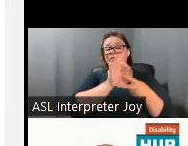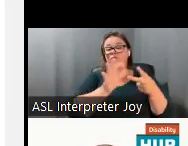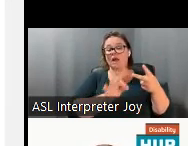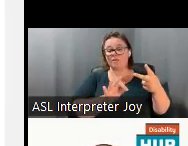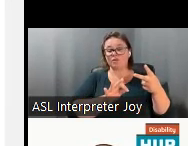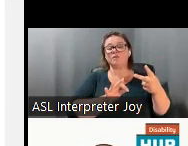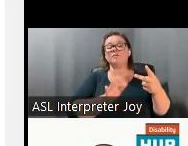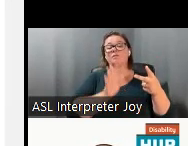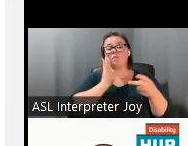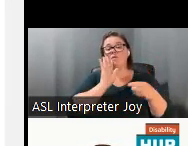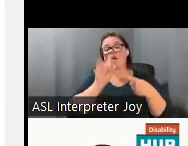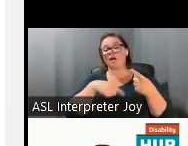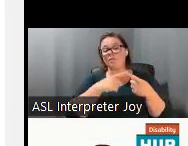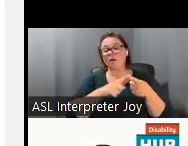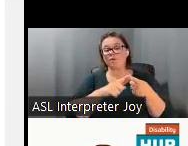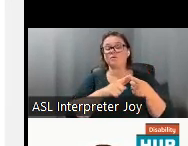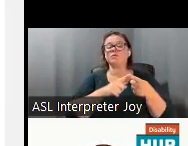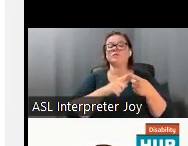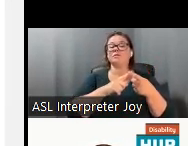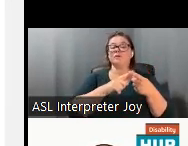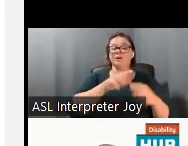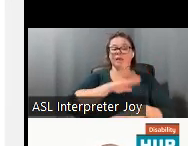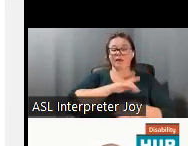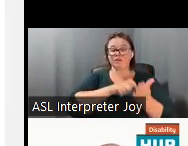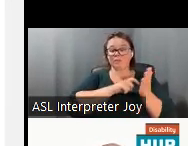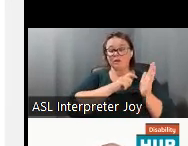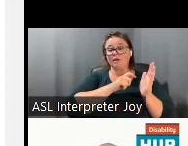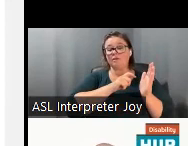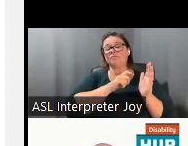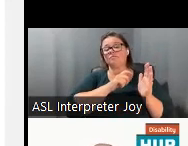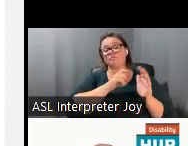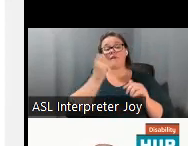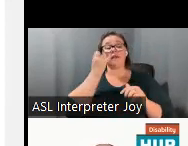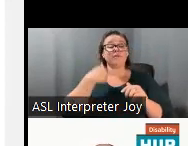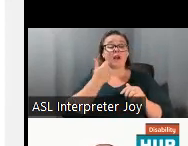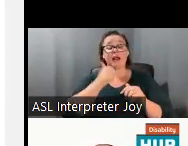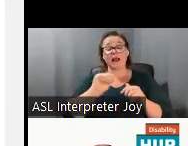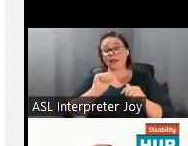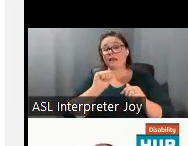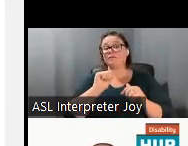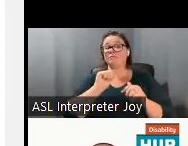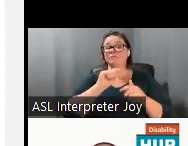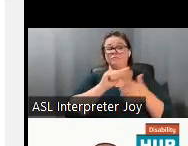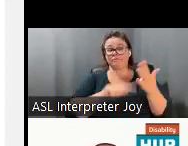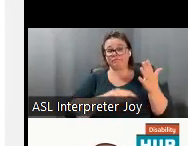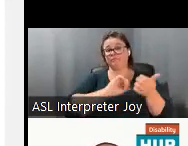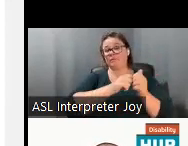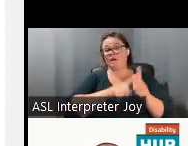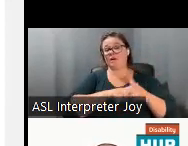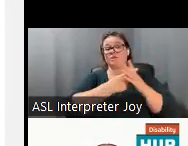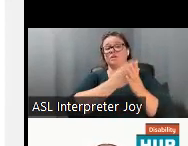about what the eligibility requirements are, if there are any, and then how to start one and some things to